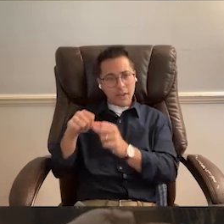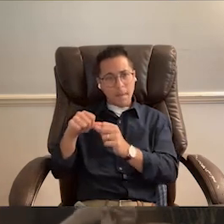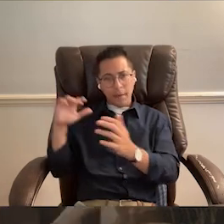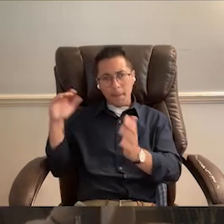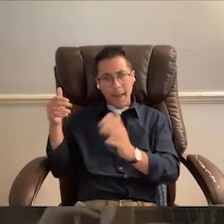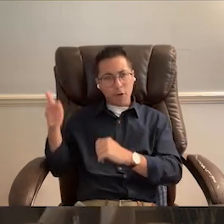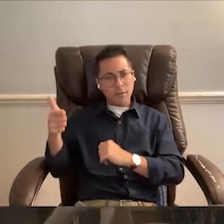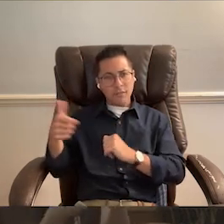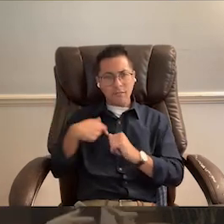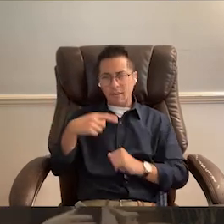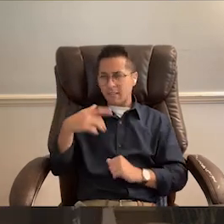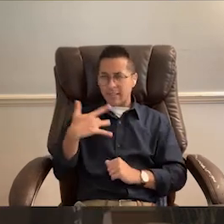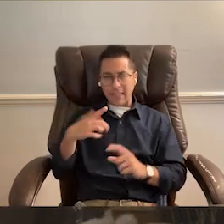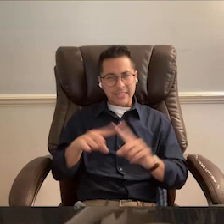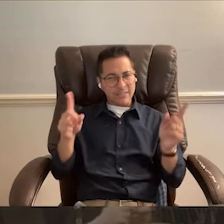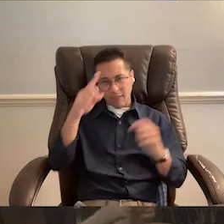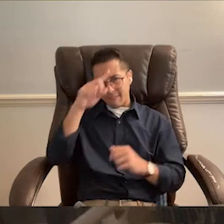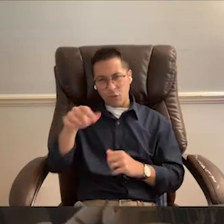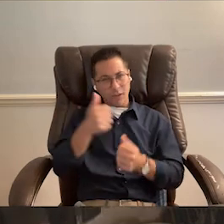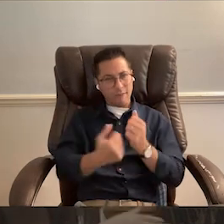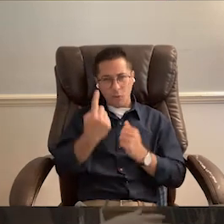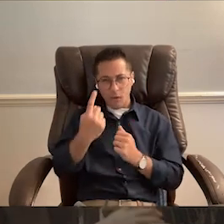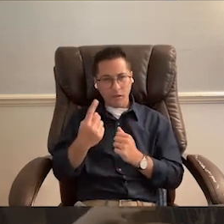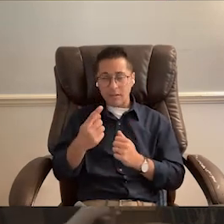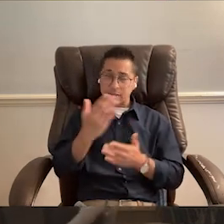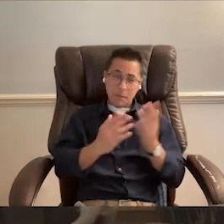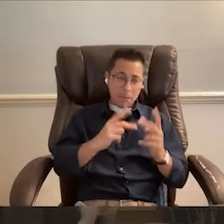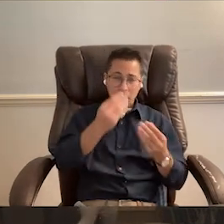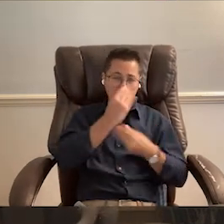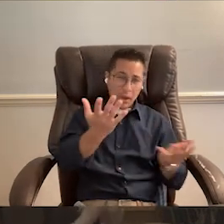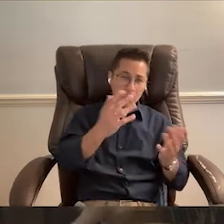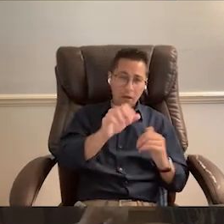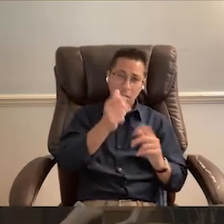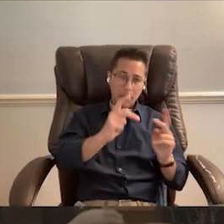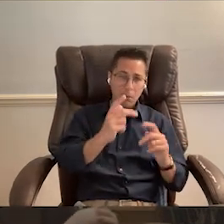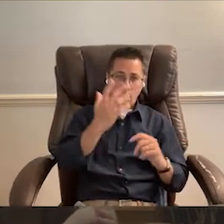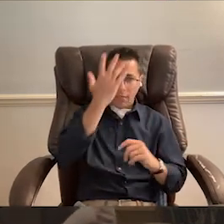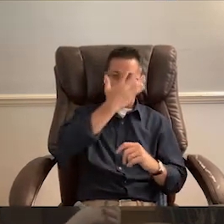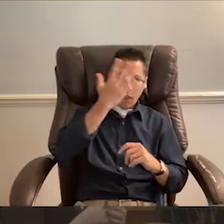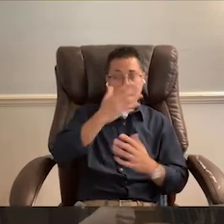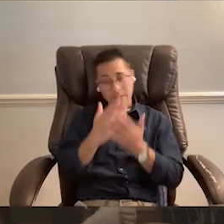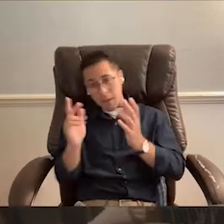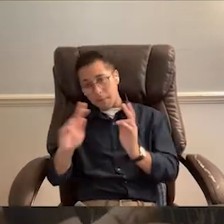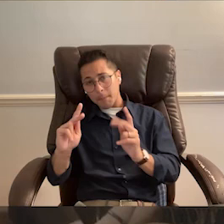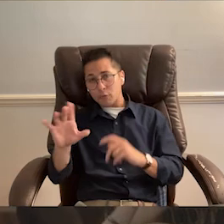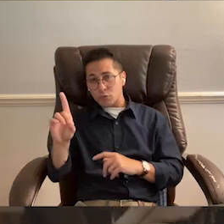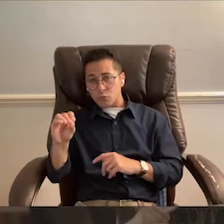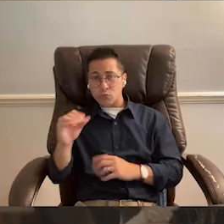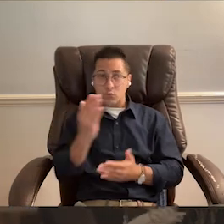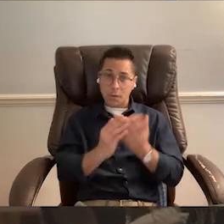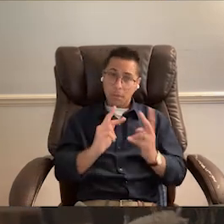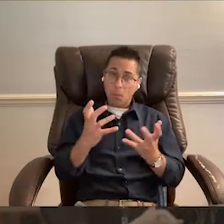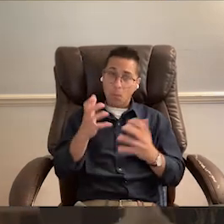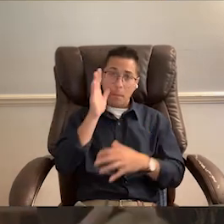media helped with it, that she kept looking and comparing. I feel like it's different for everybody, because some people, they don't care